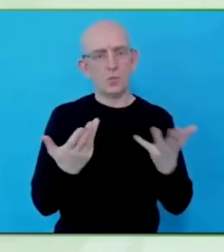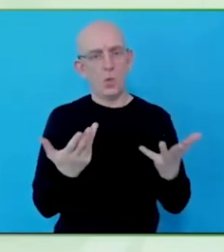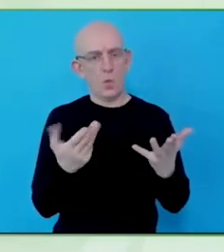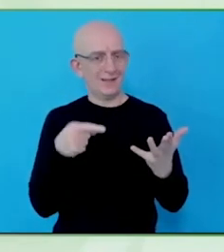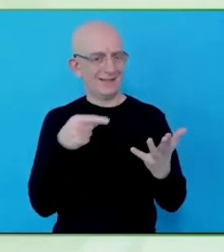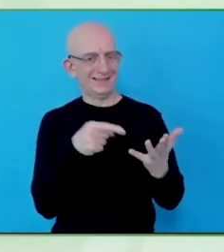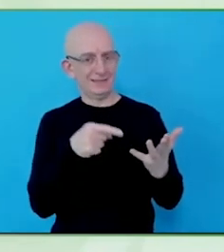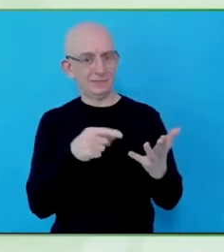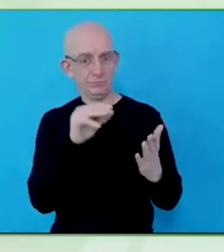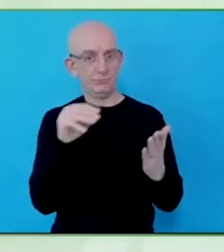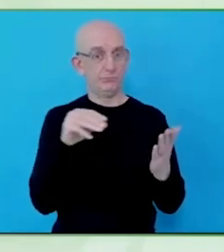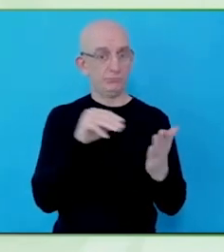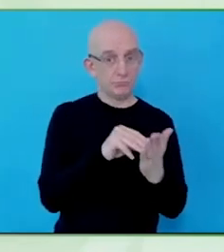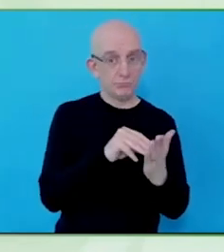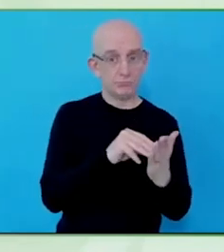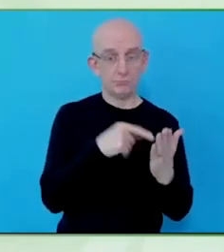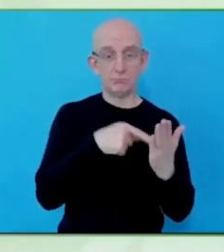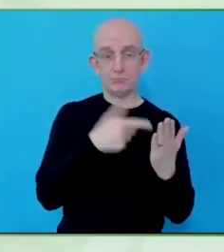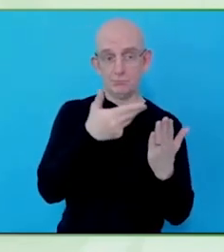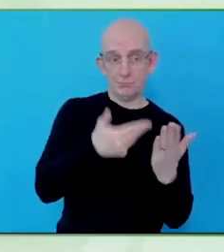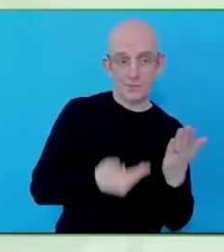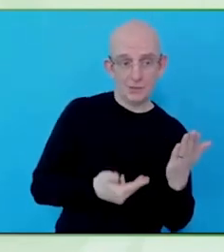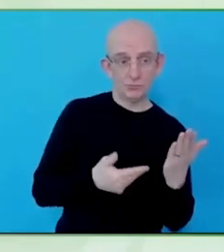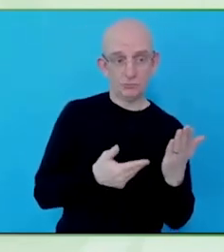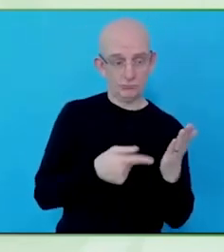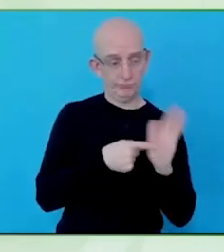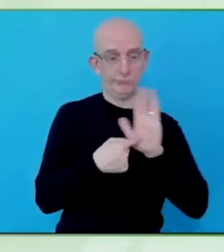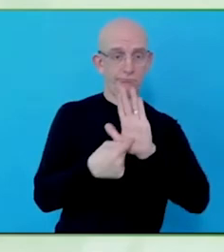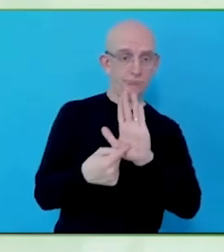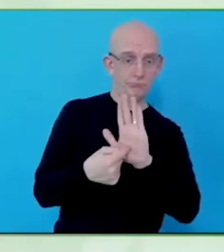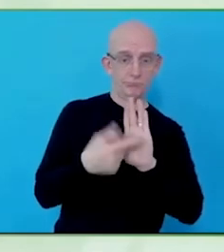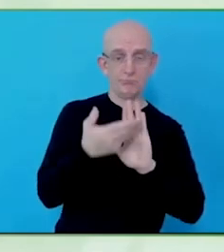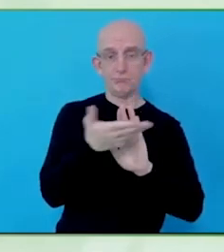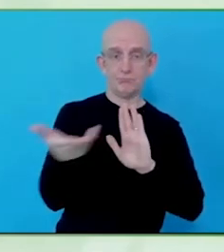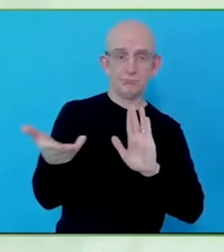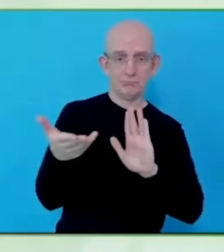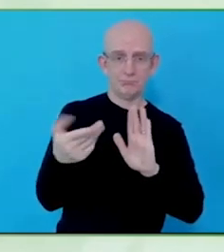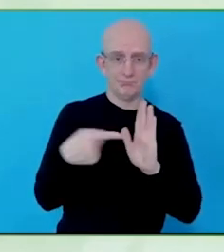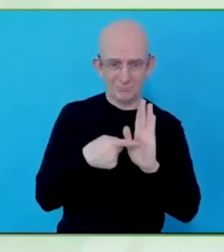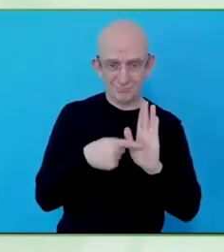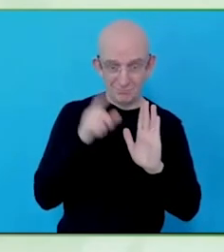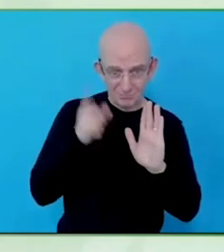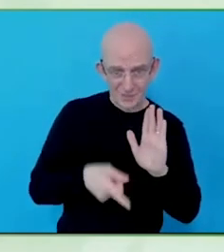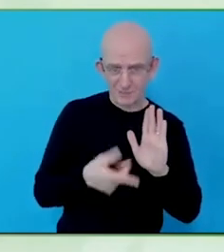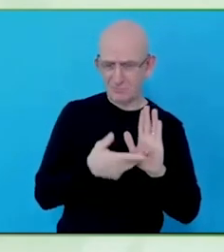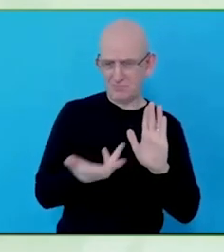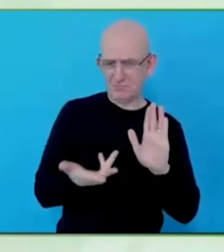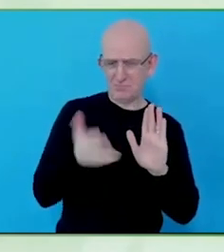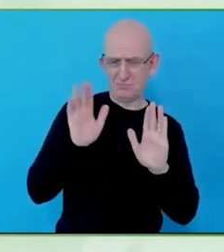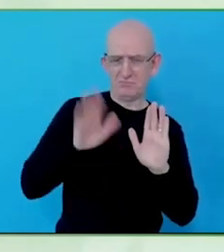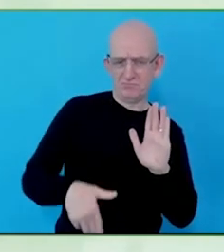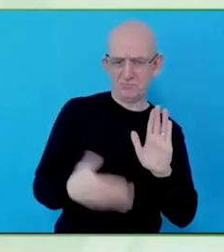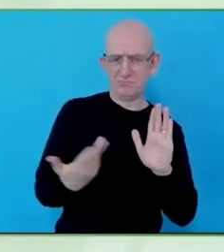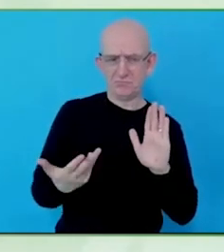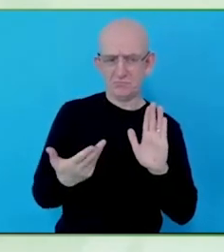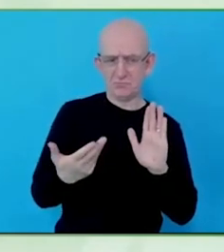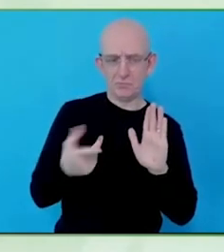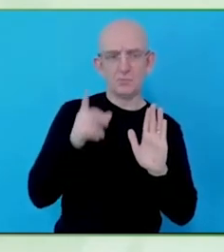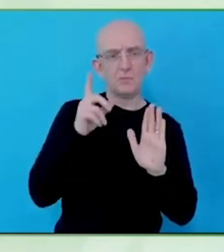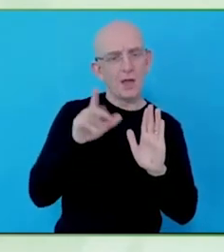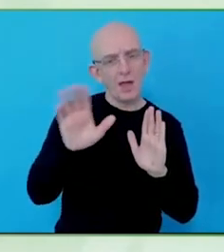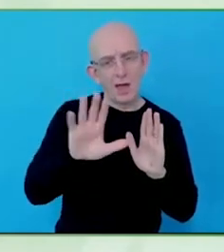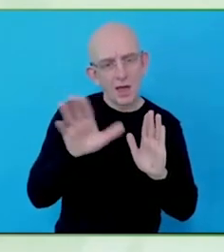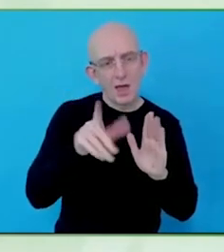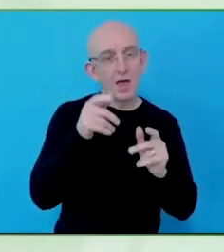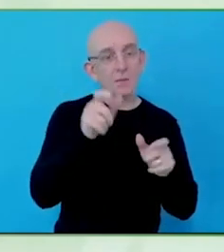system. Offering more choices does not prevent that. And that's why UserWay's accessibility widget and others like it